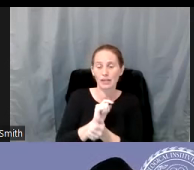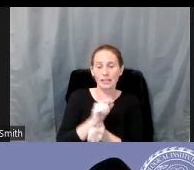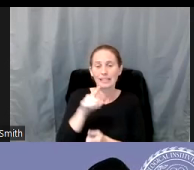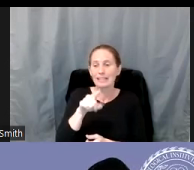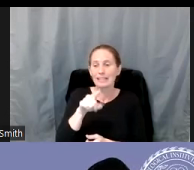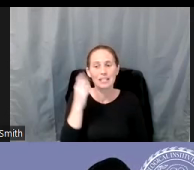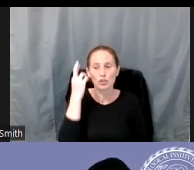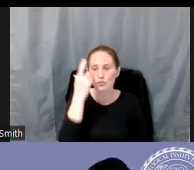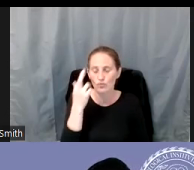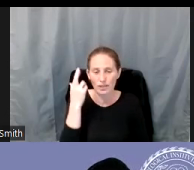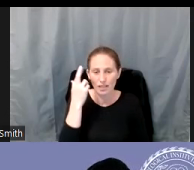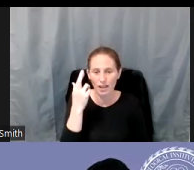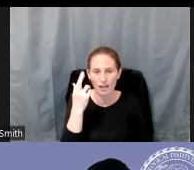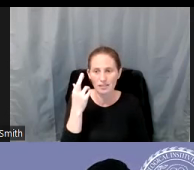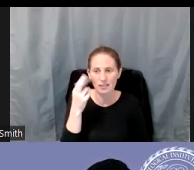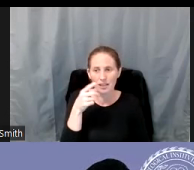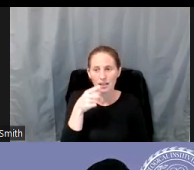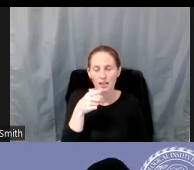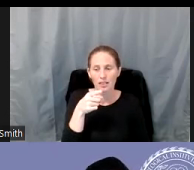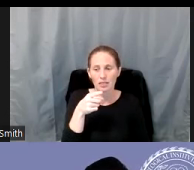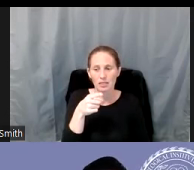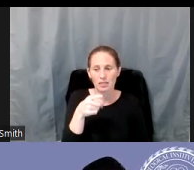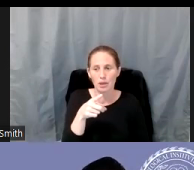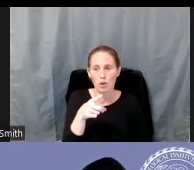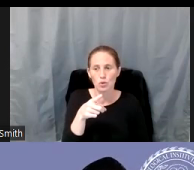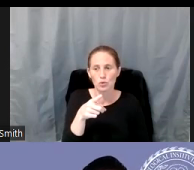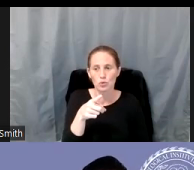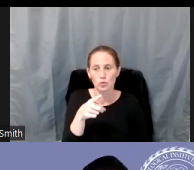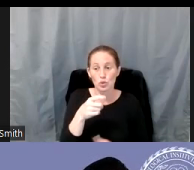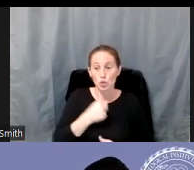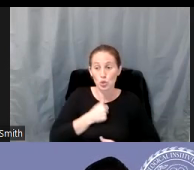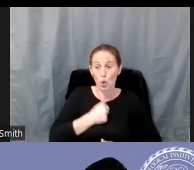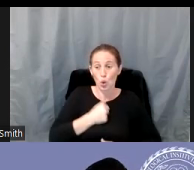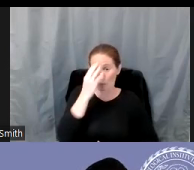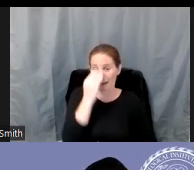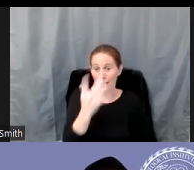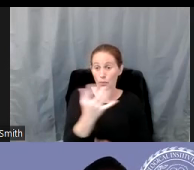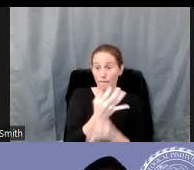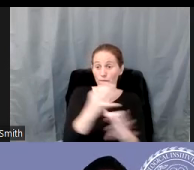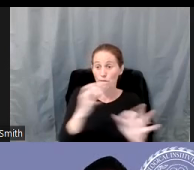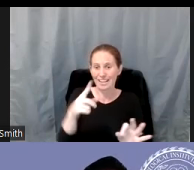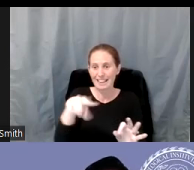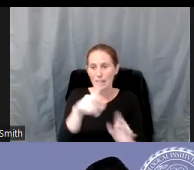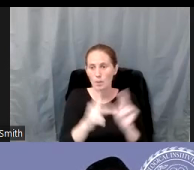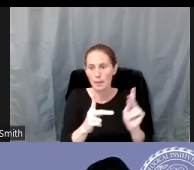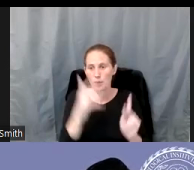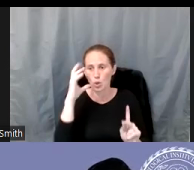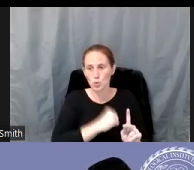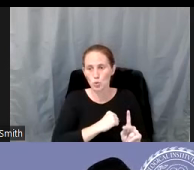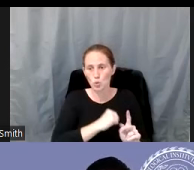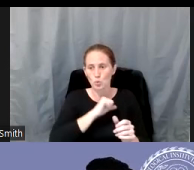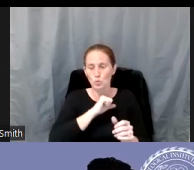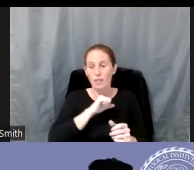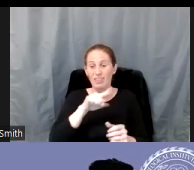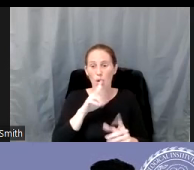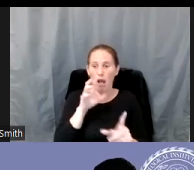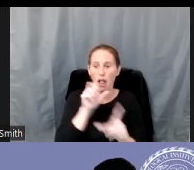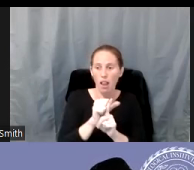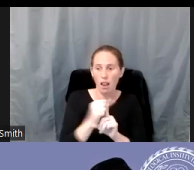realize that they were, the soldiers were actually coming to tell them they were free. They assumed that the soldiers were coming to recapture them